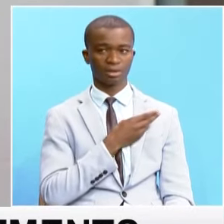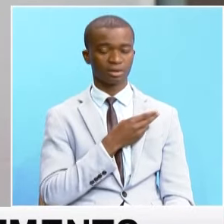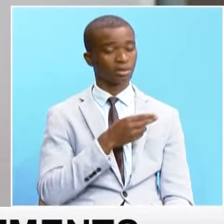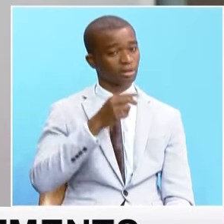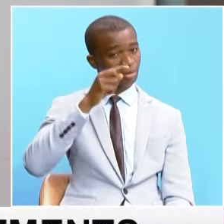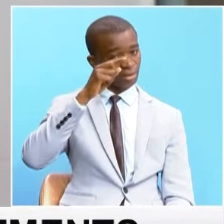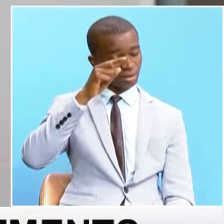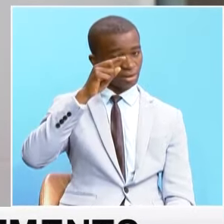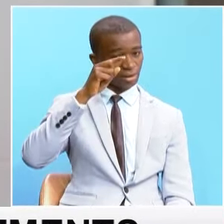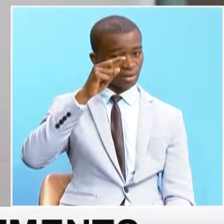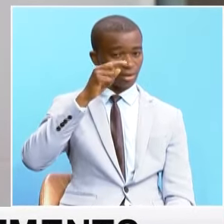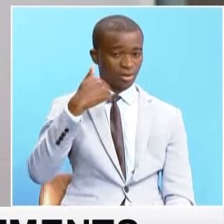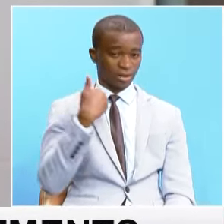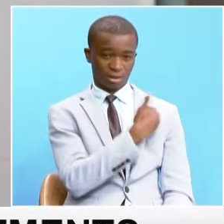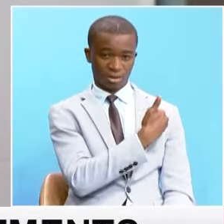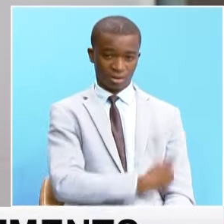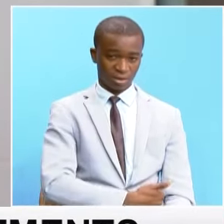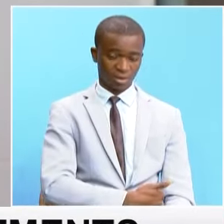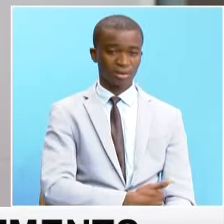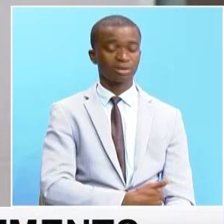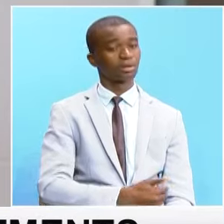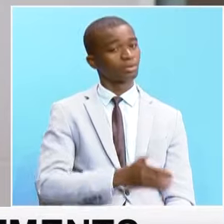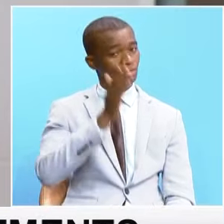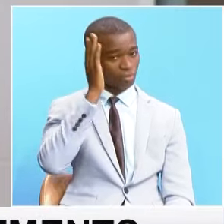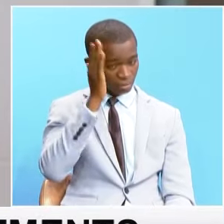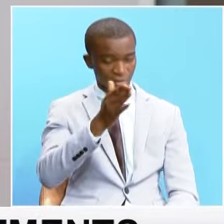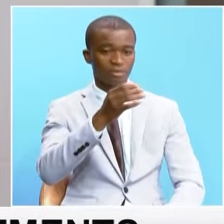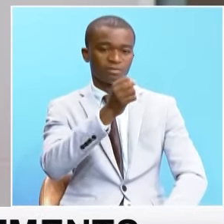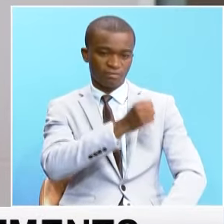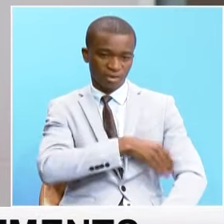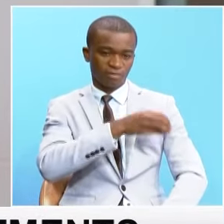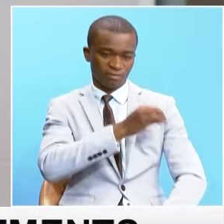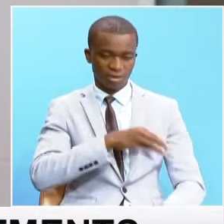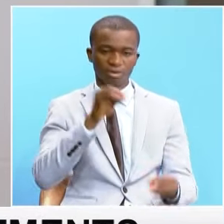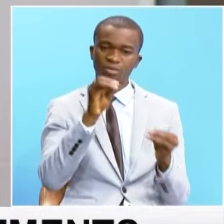advantages in industries and high quality enterprises.